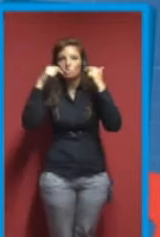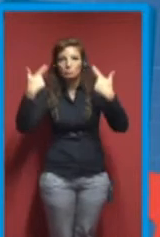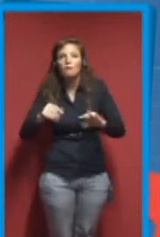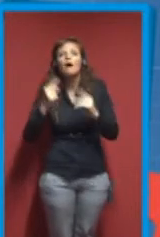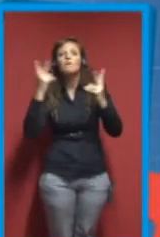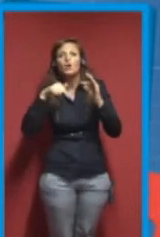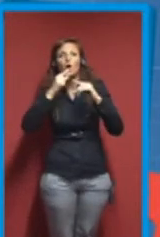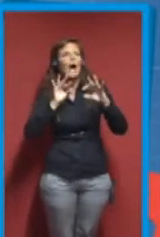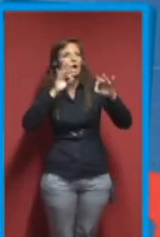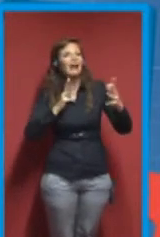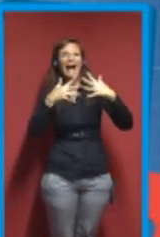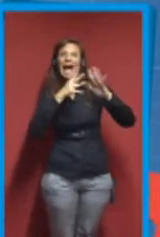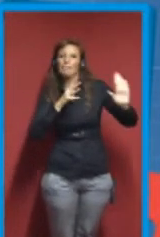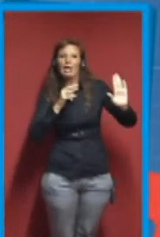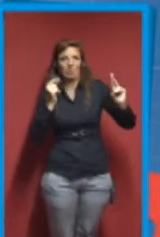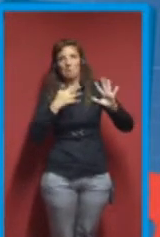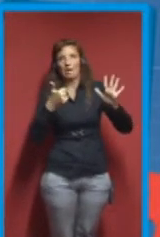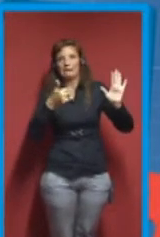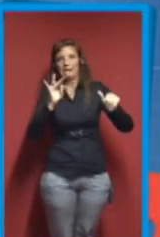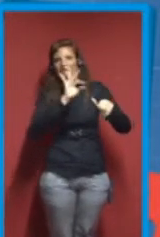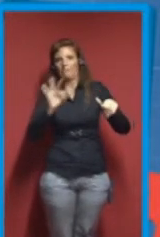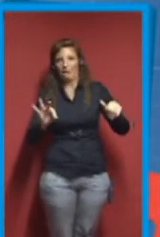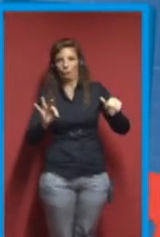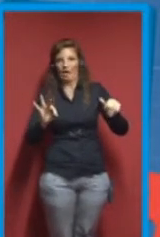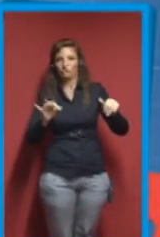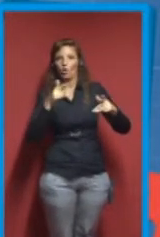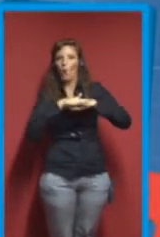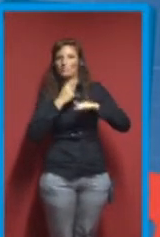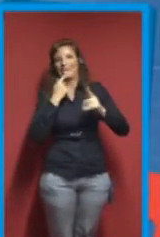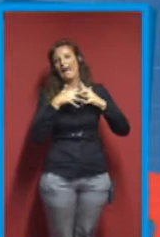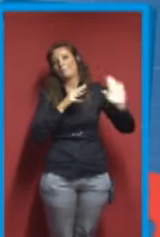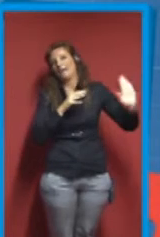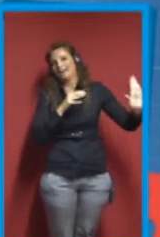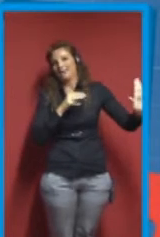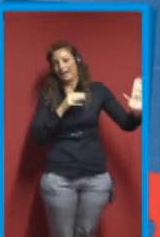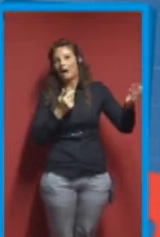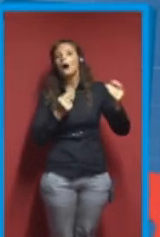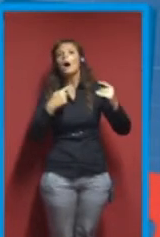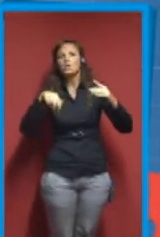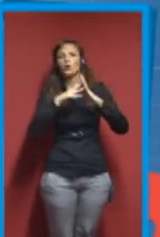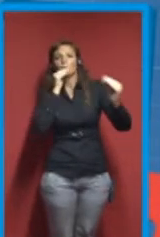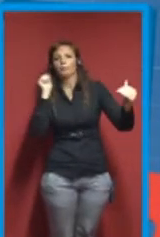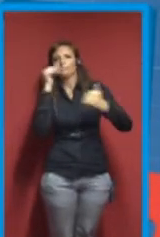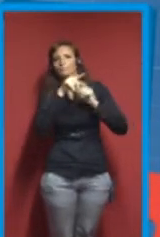traffic comes from the States, but we've already sent dolls from day one, because it's an internet product, as far as Singapore and